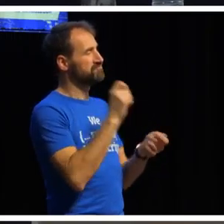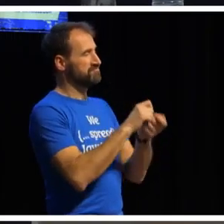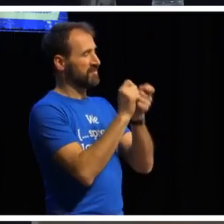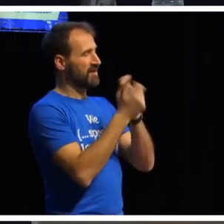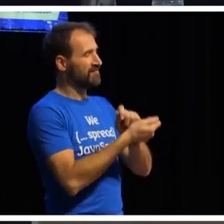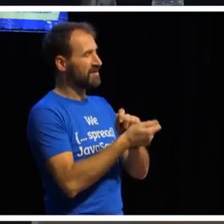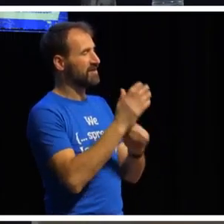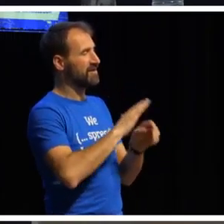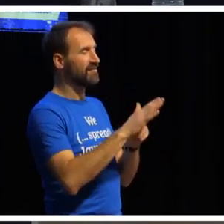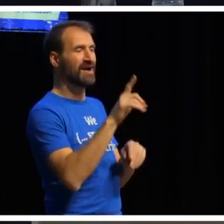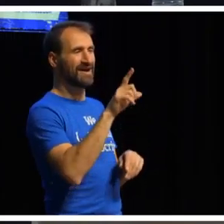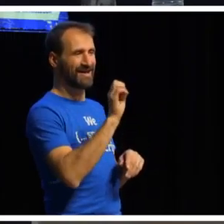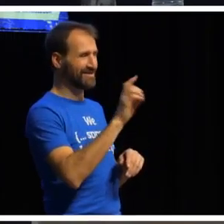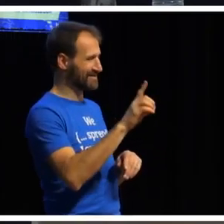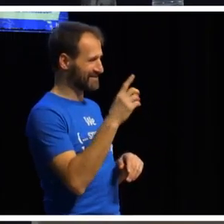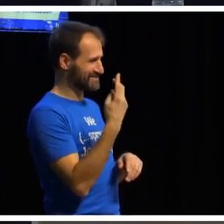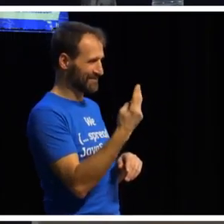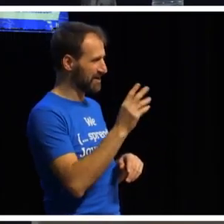to B3.